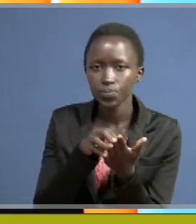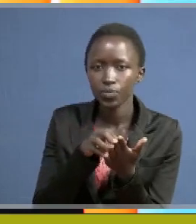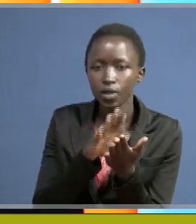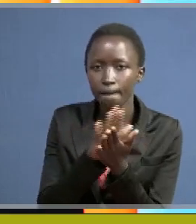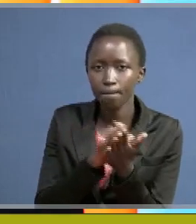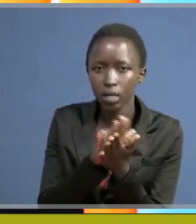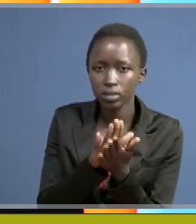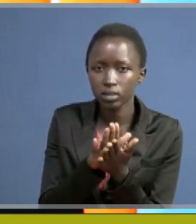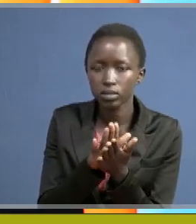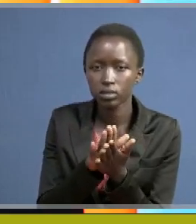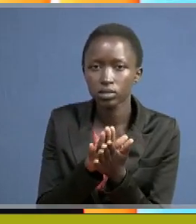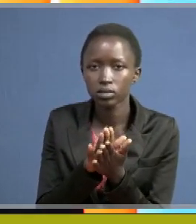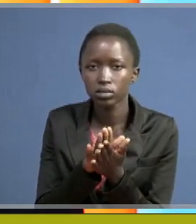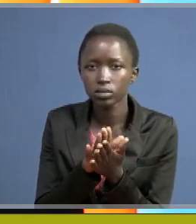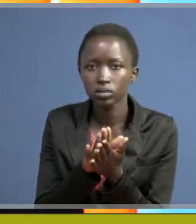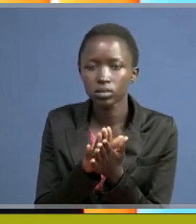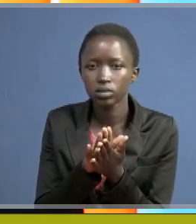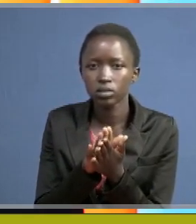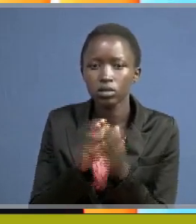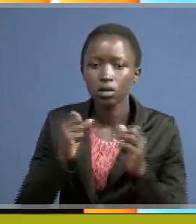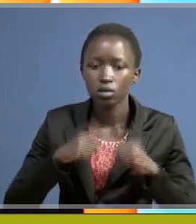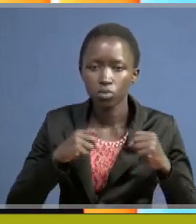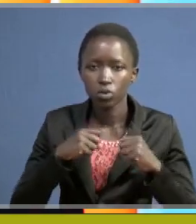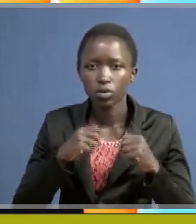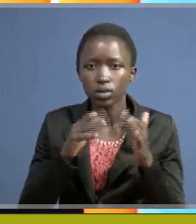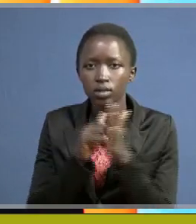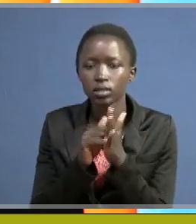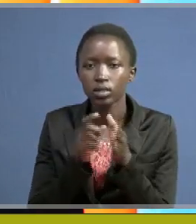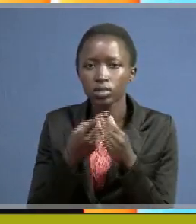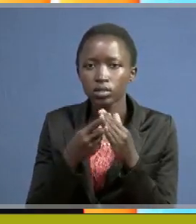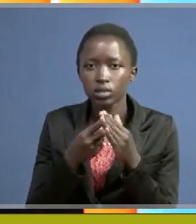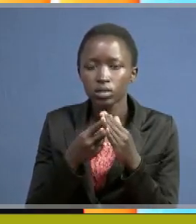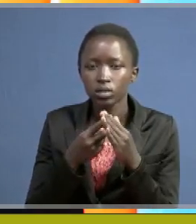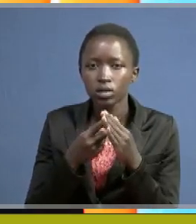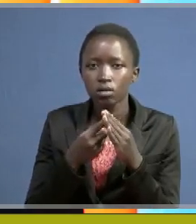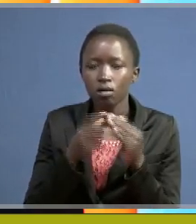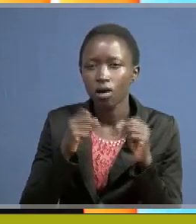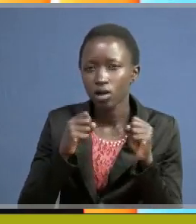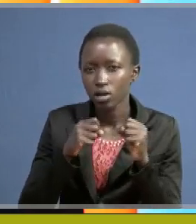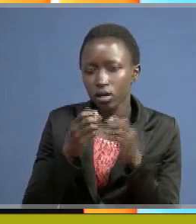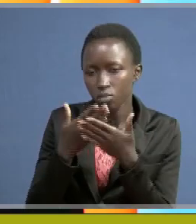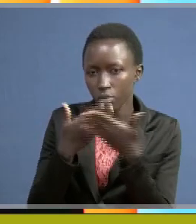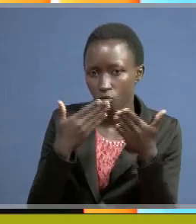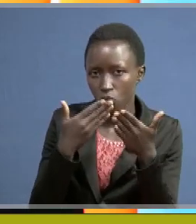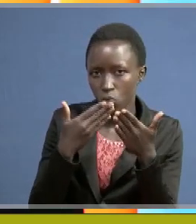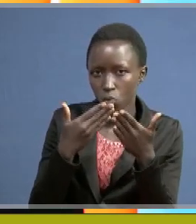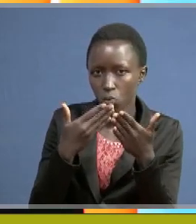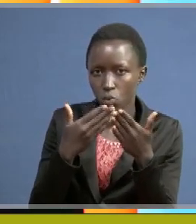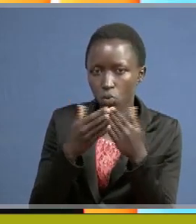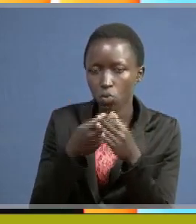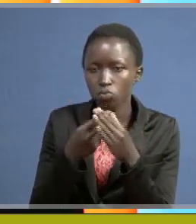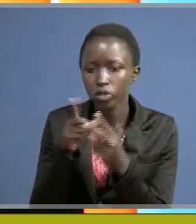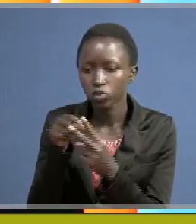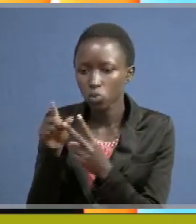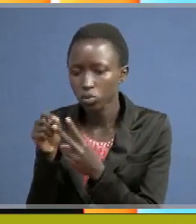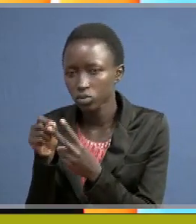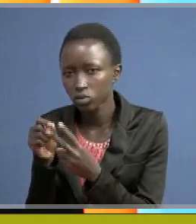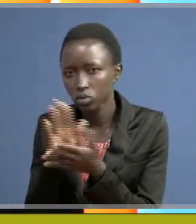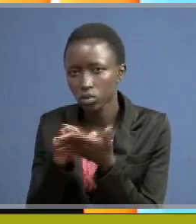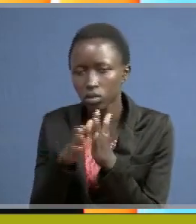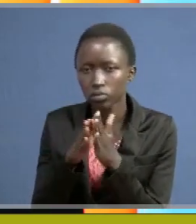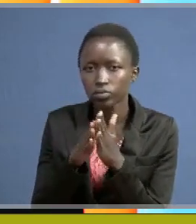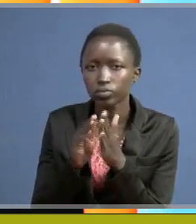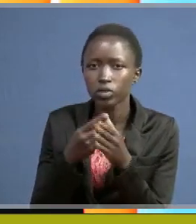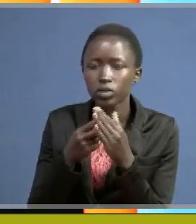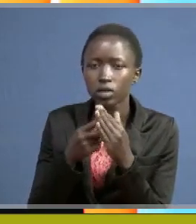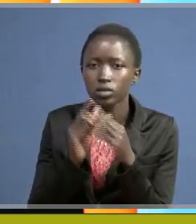based on an agreement that has been reached in advance. Sometimes it's done purely at random among the judges